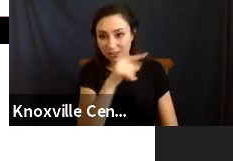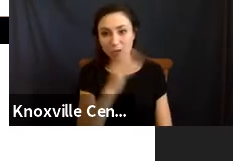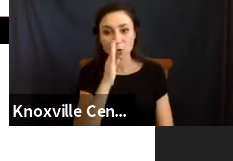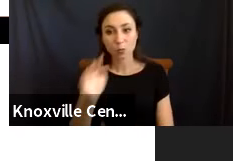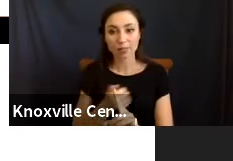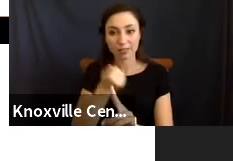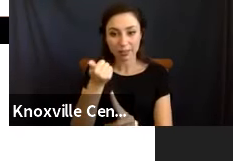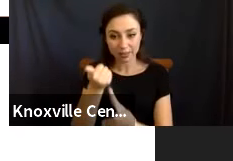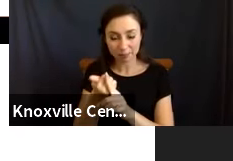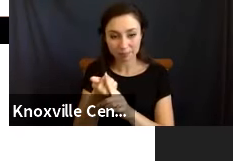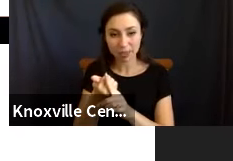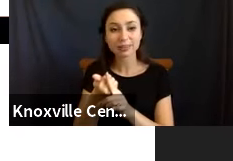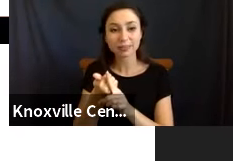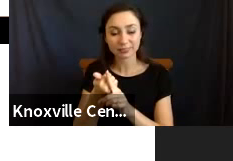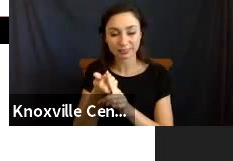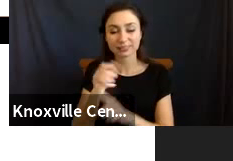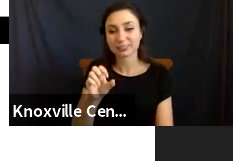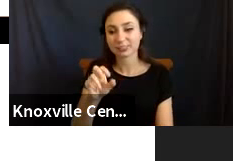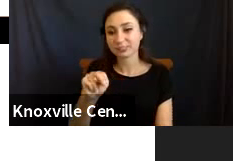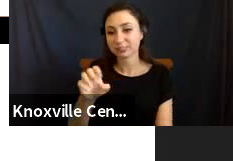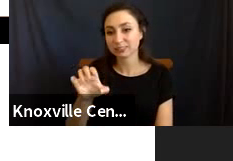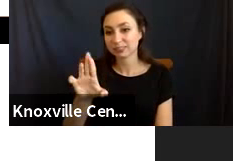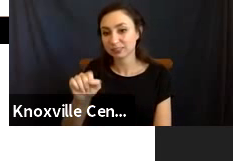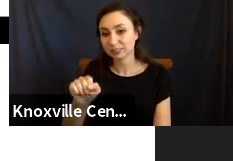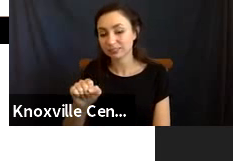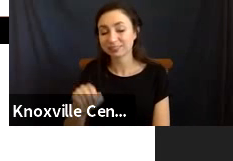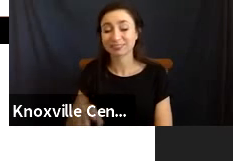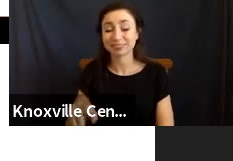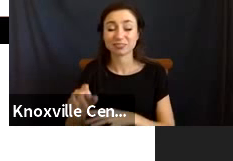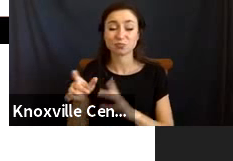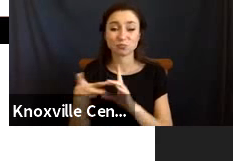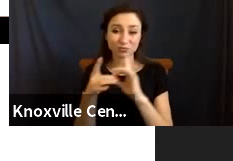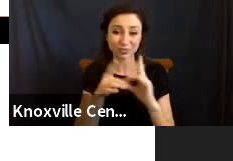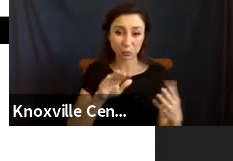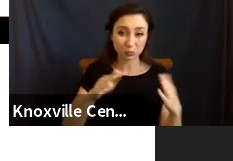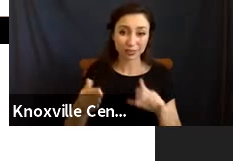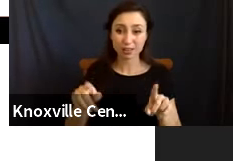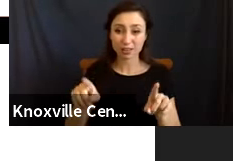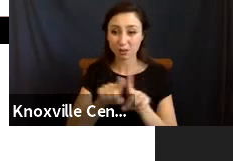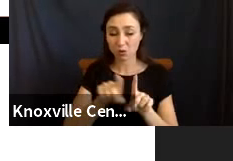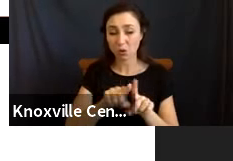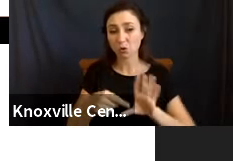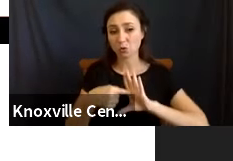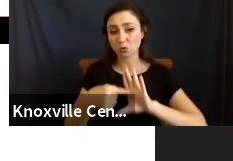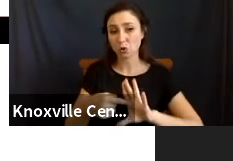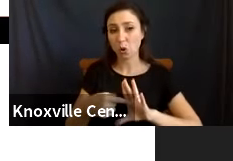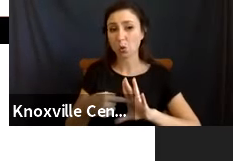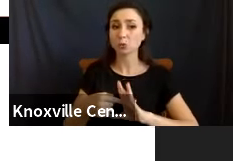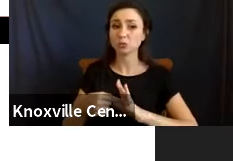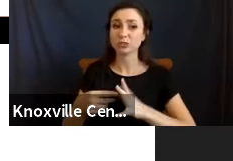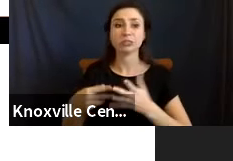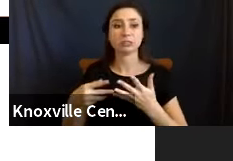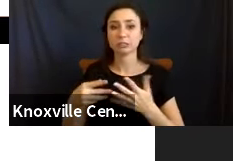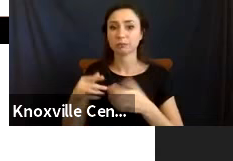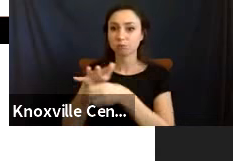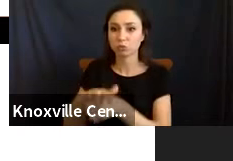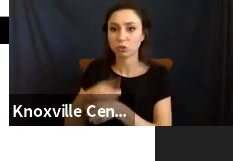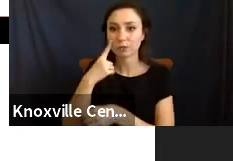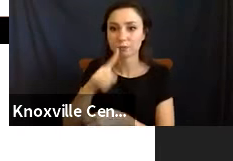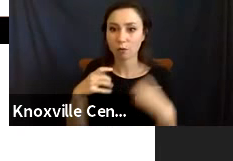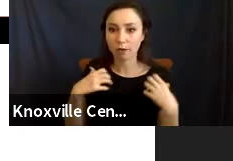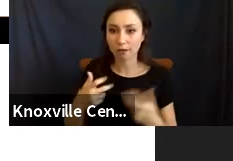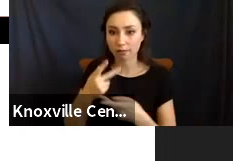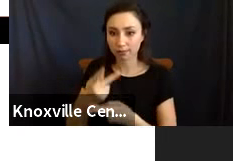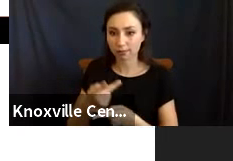census. And probably as opposed to deaths is also a better indicator of strain on healthcare. Now, the key to this, and I've said this over and